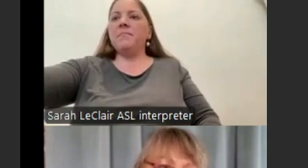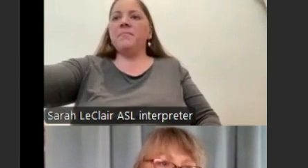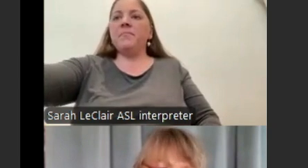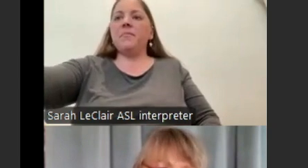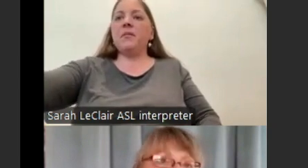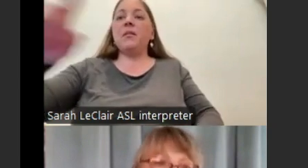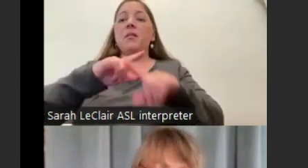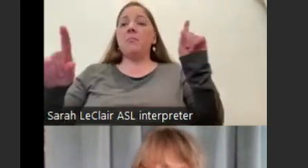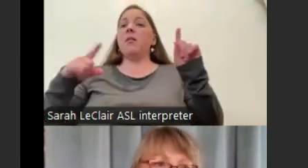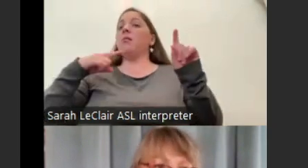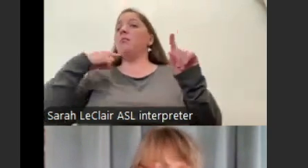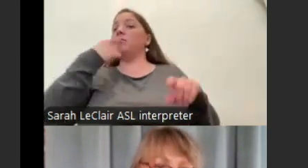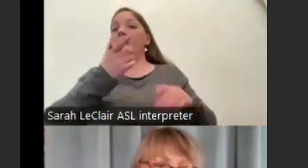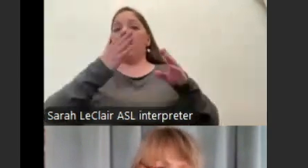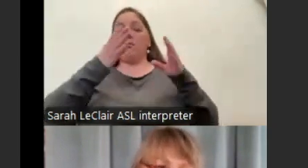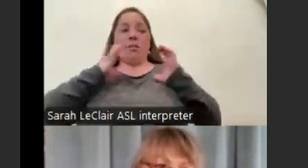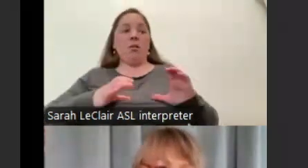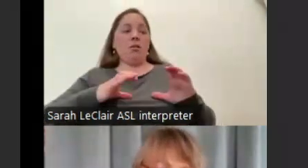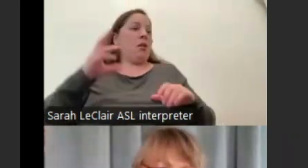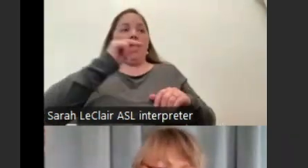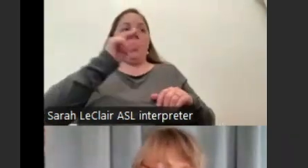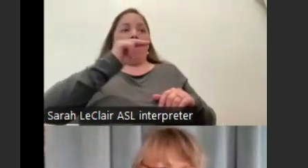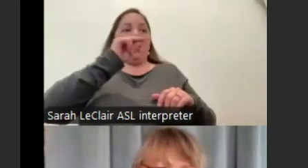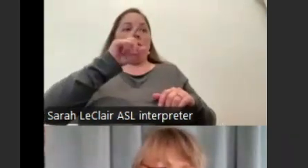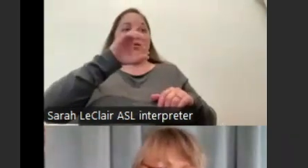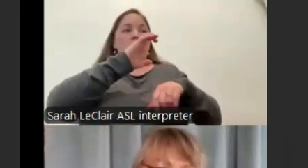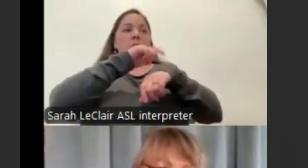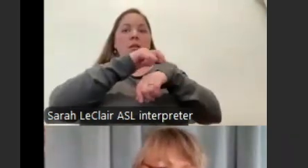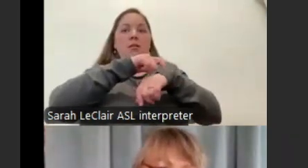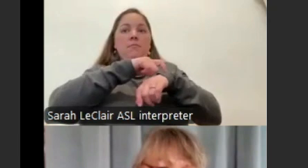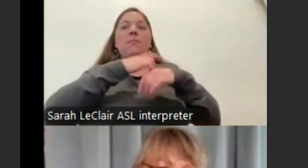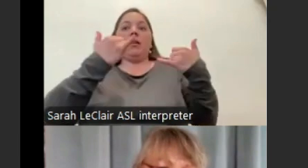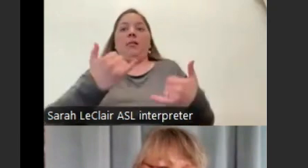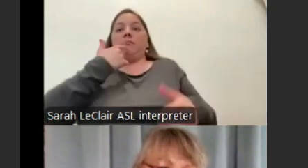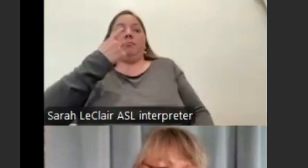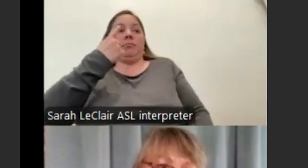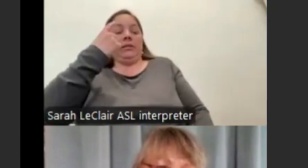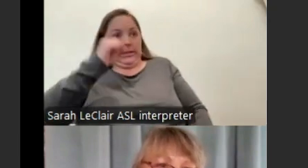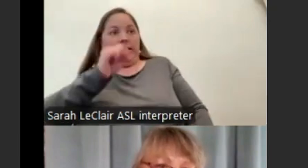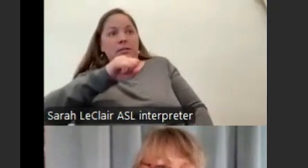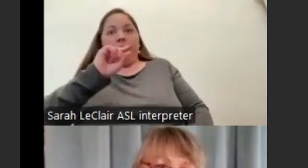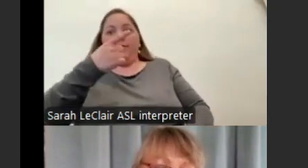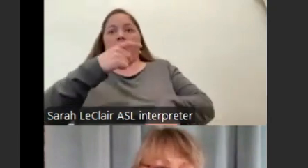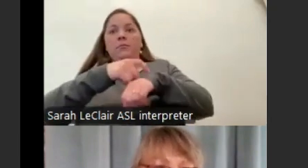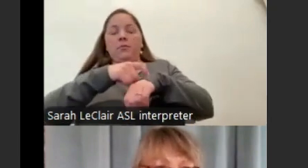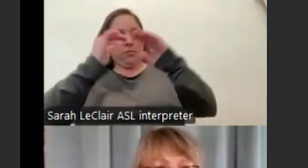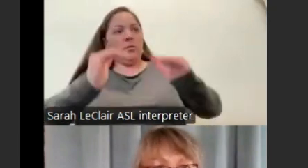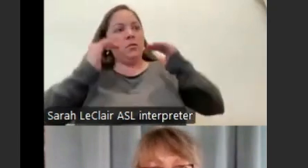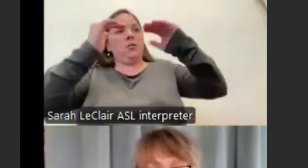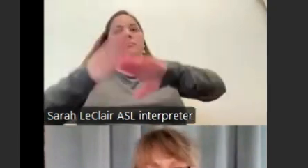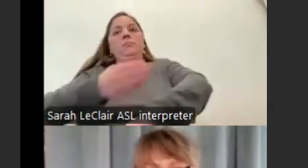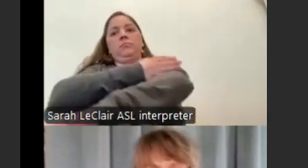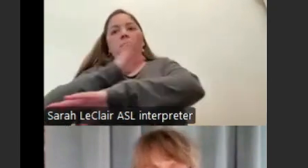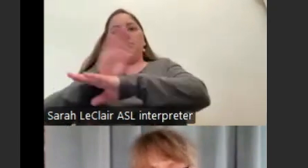no 100 times that yes, and you're giving them the opportunity to take your business to the next level, because studies have shown